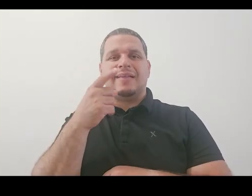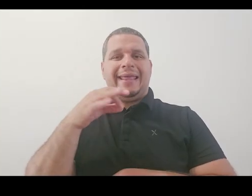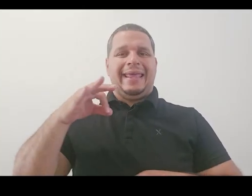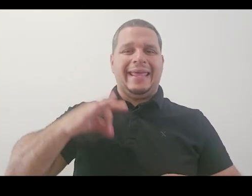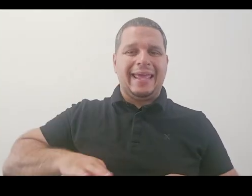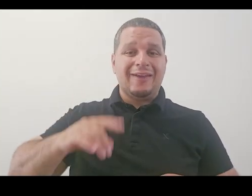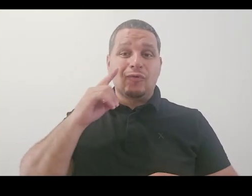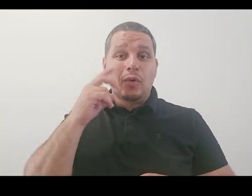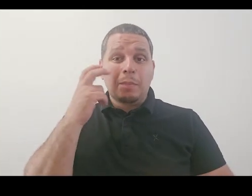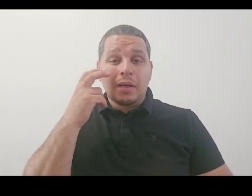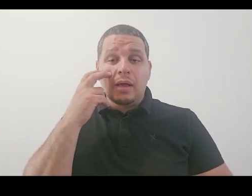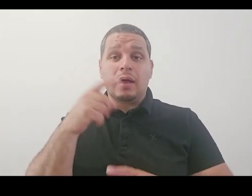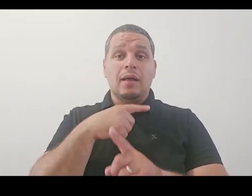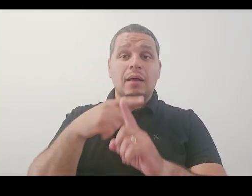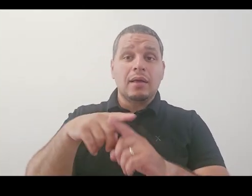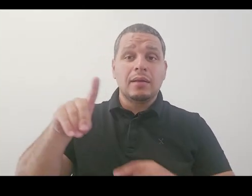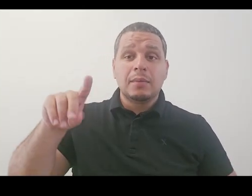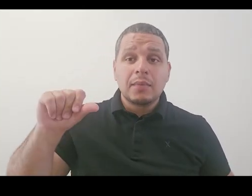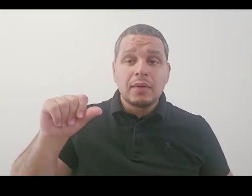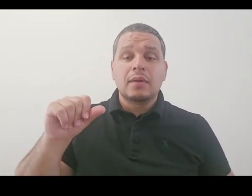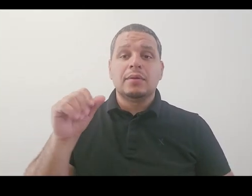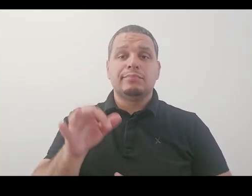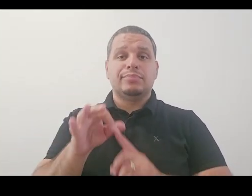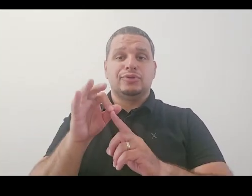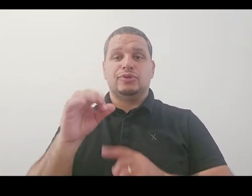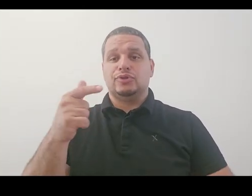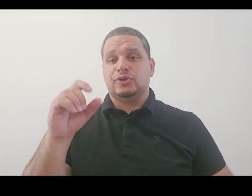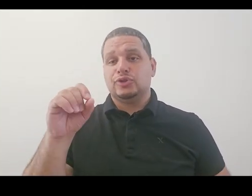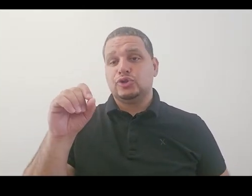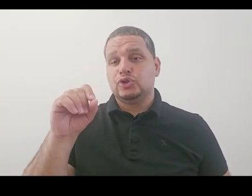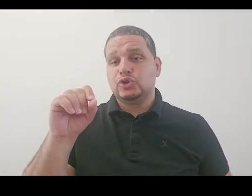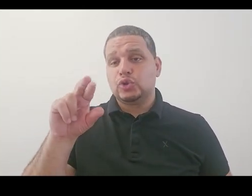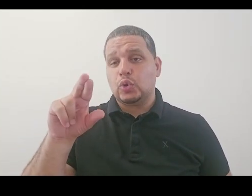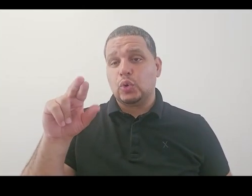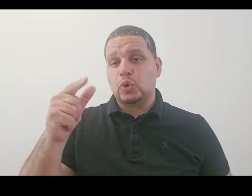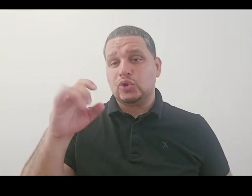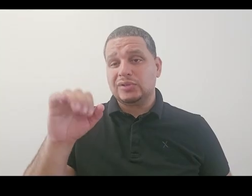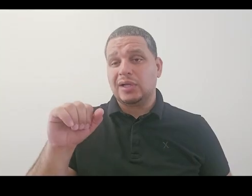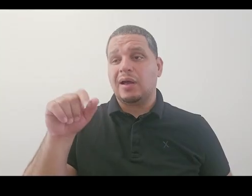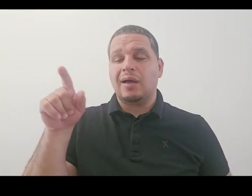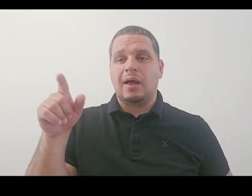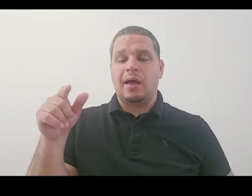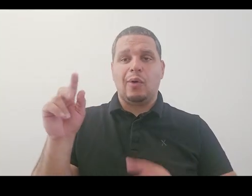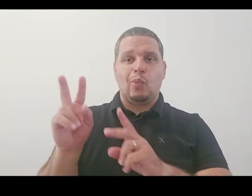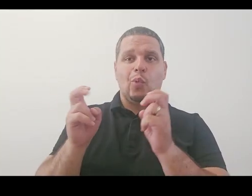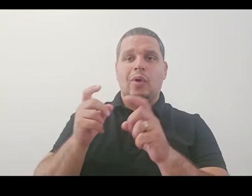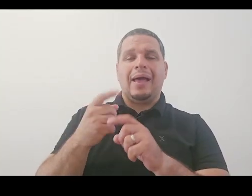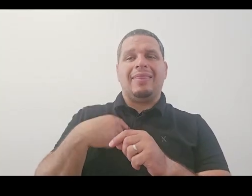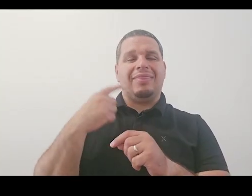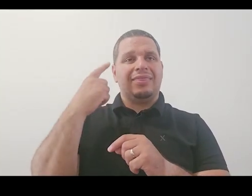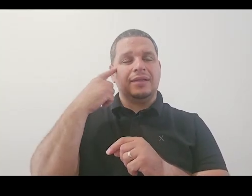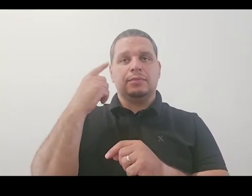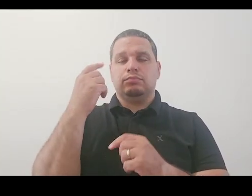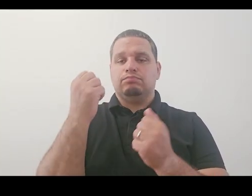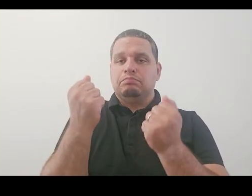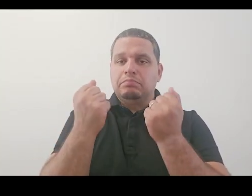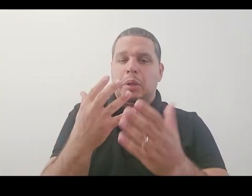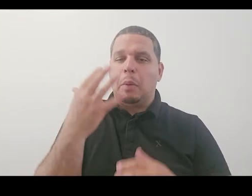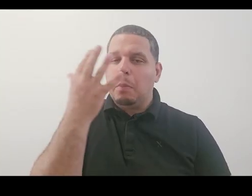blindness and disability, especially like quoting Georgina Klieg here. And I think that there's so much beauty